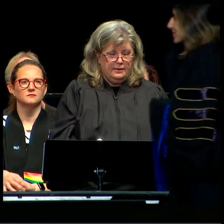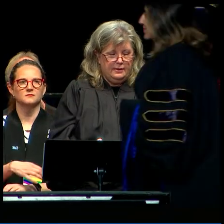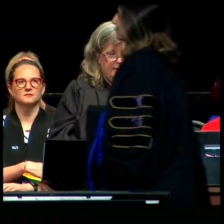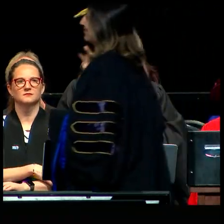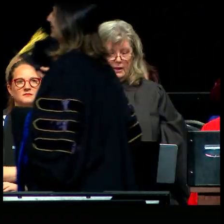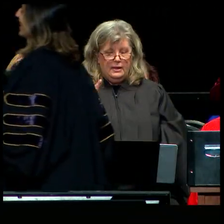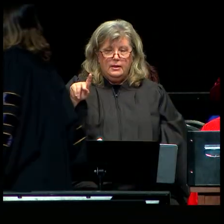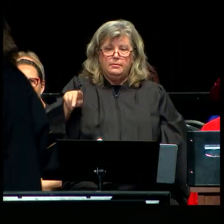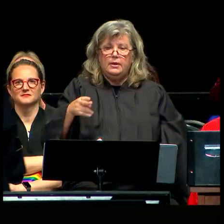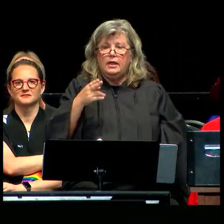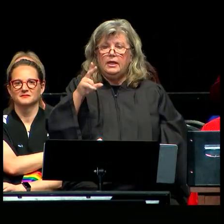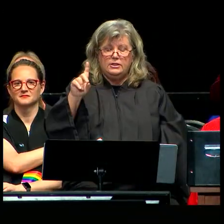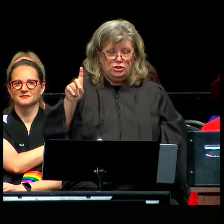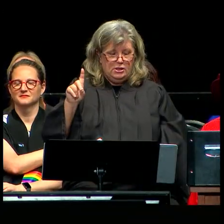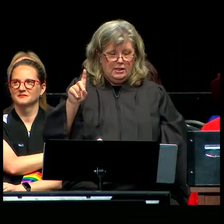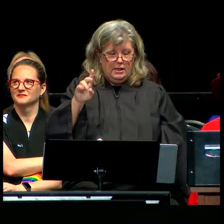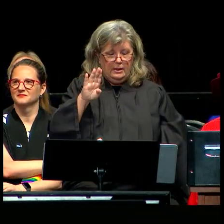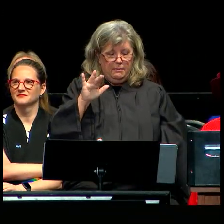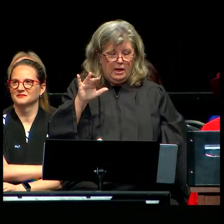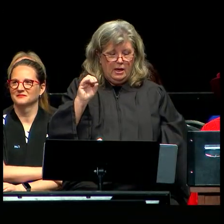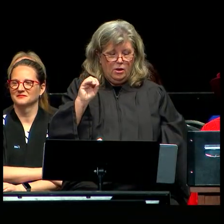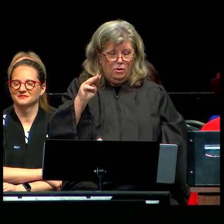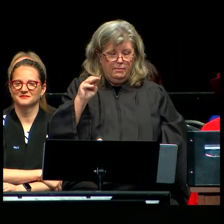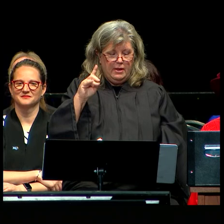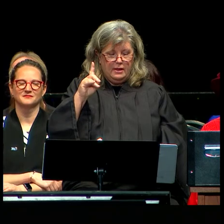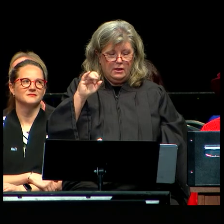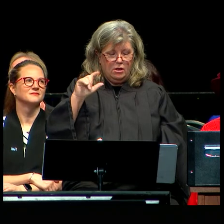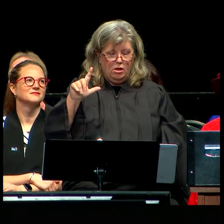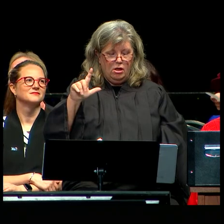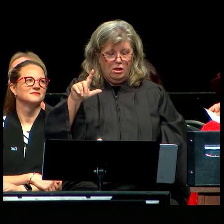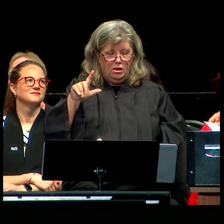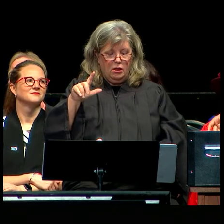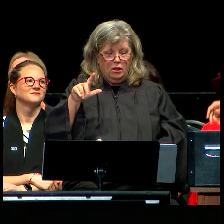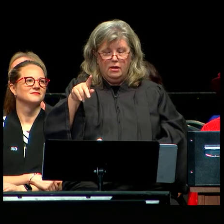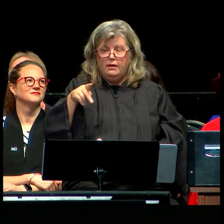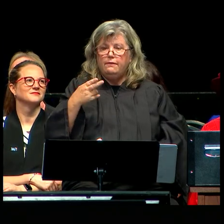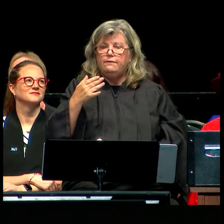Doctor of Philosophy in Biomedical Physics.